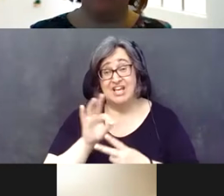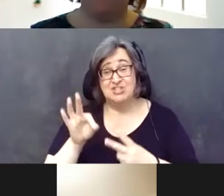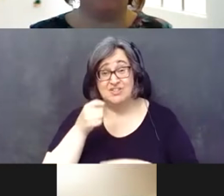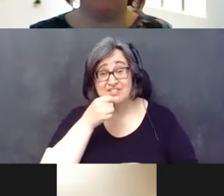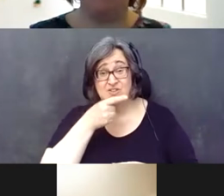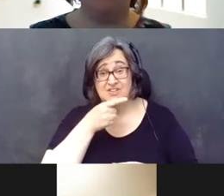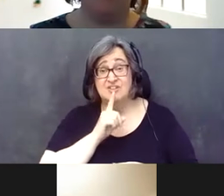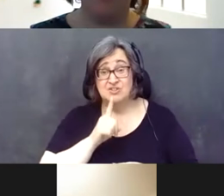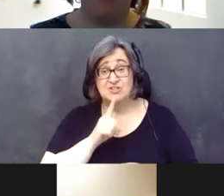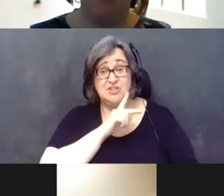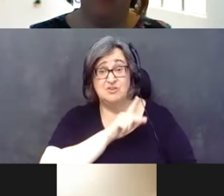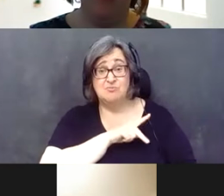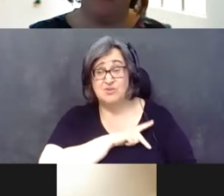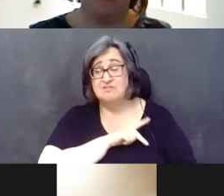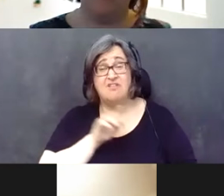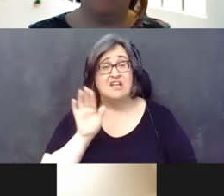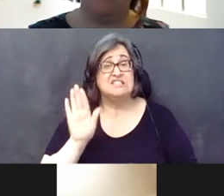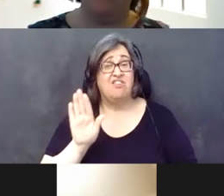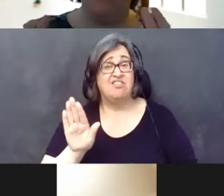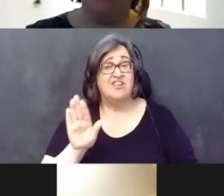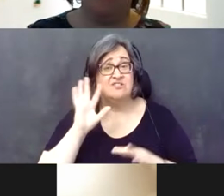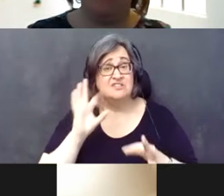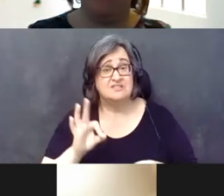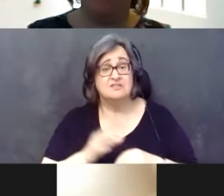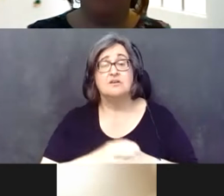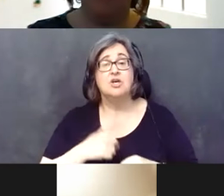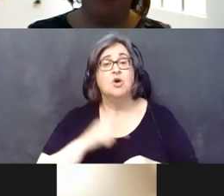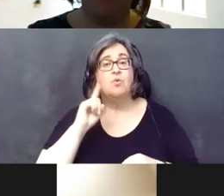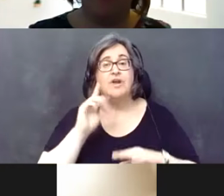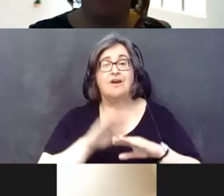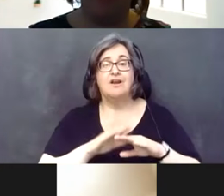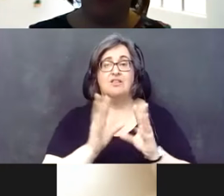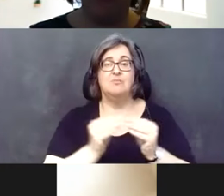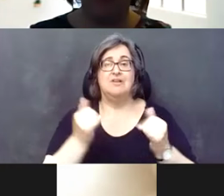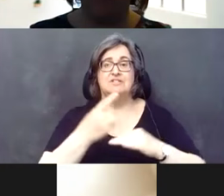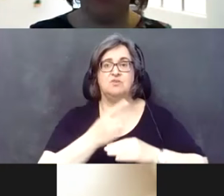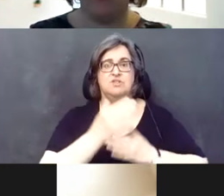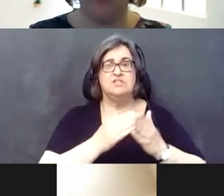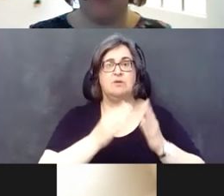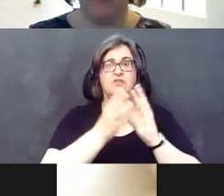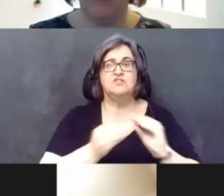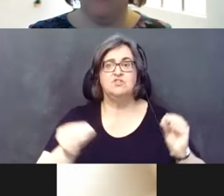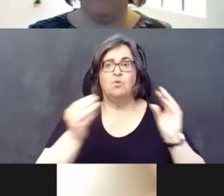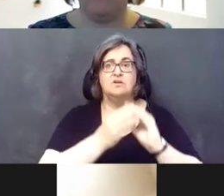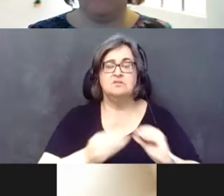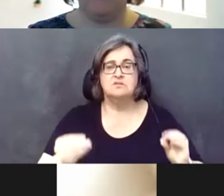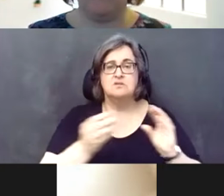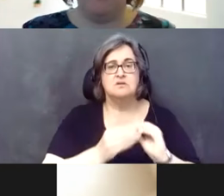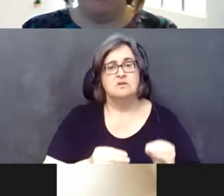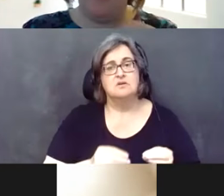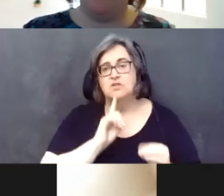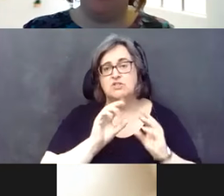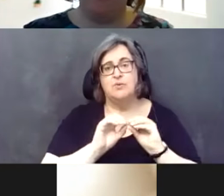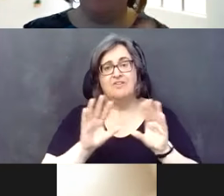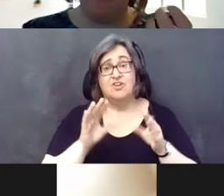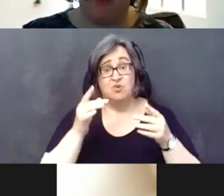disclose is very, very personal. And as we've heard on our call today with some of the stories that you've all shared, it's clear that